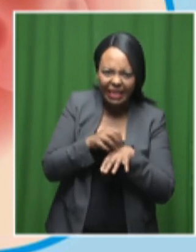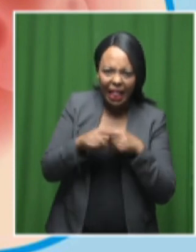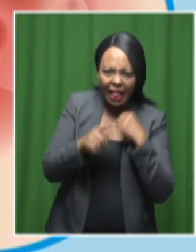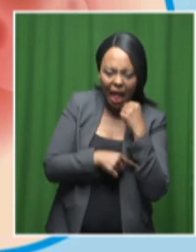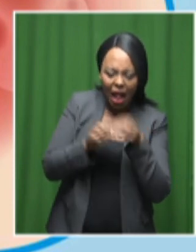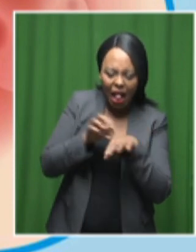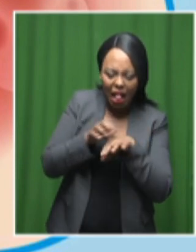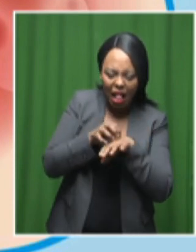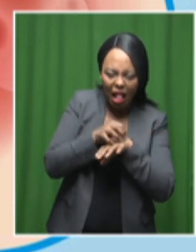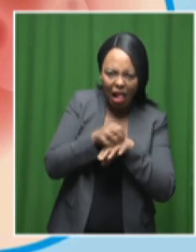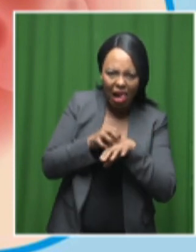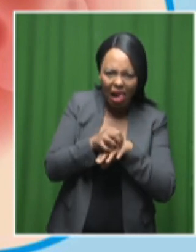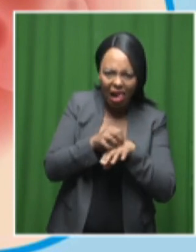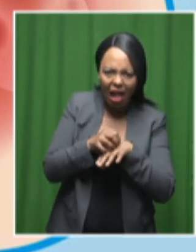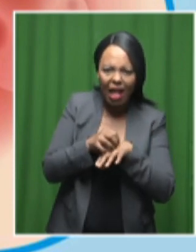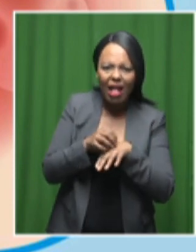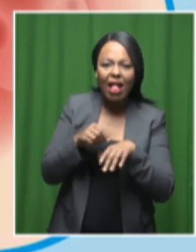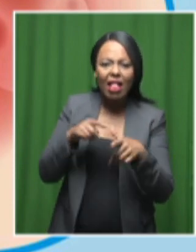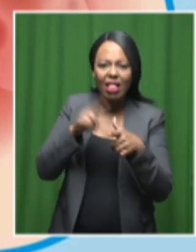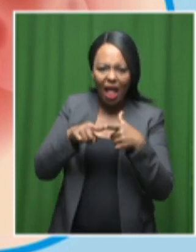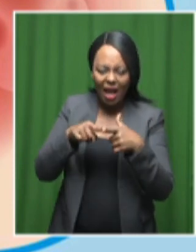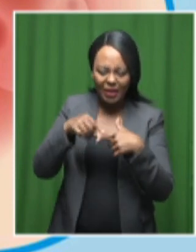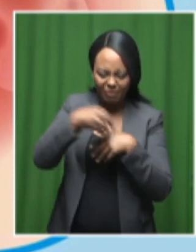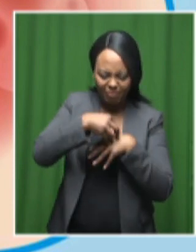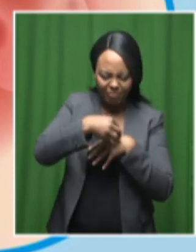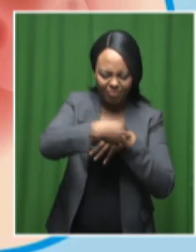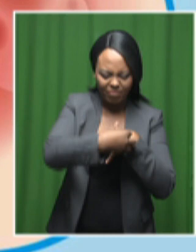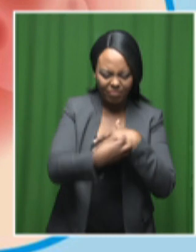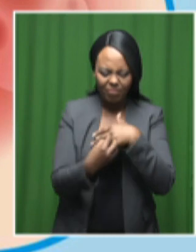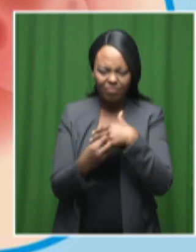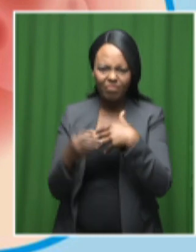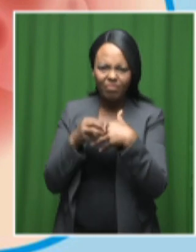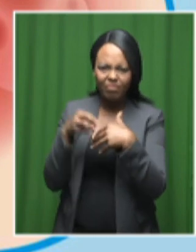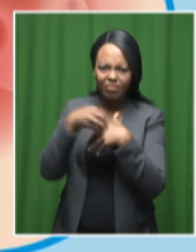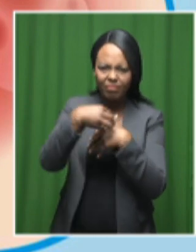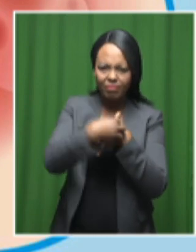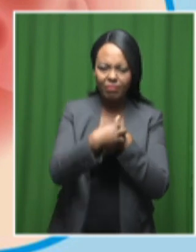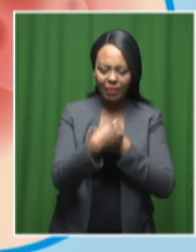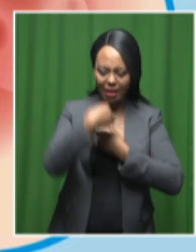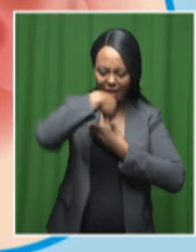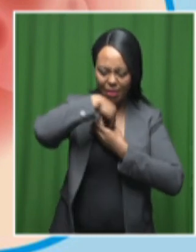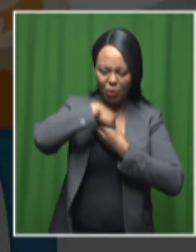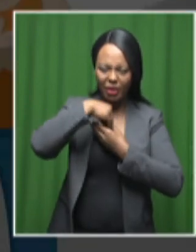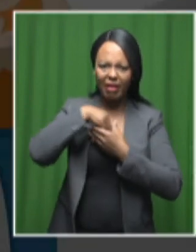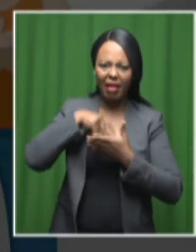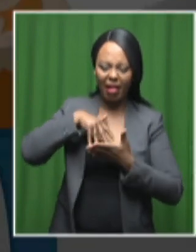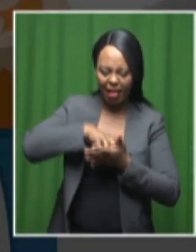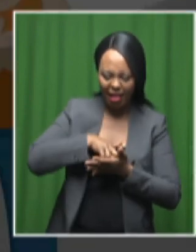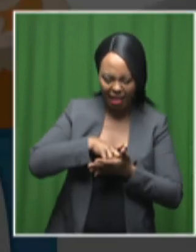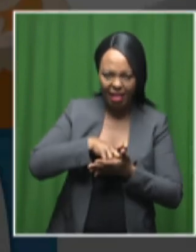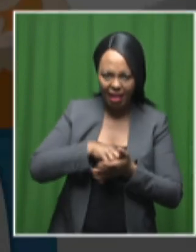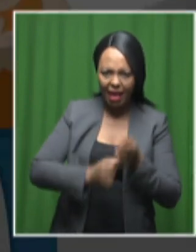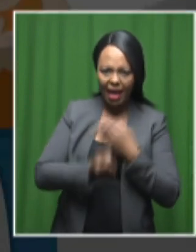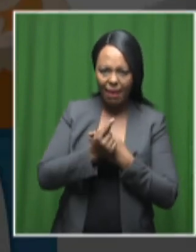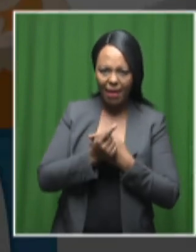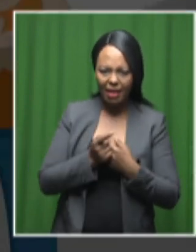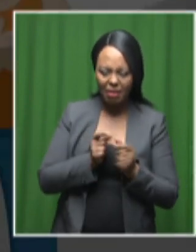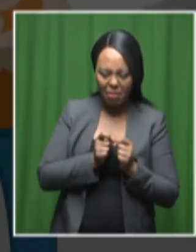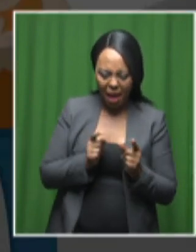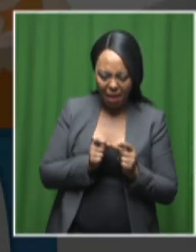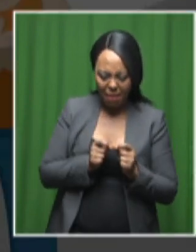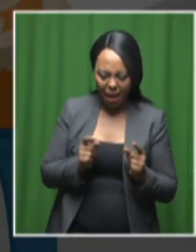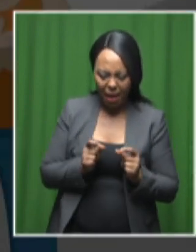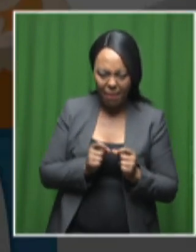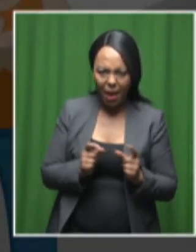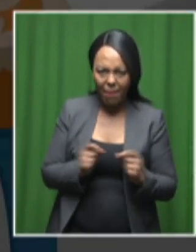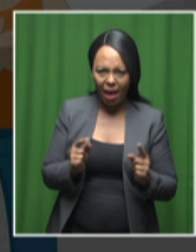skin, which gets the immune system sparked up even more, which again leads to the breakdown of the skin barrier. And the cycle